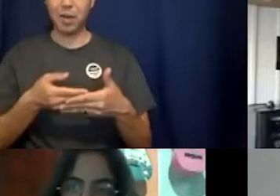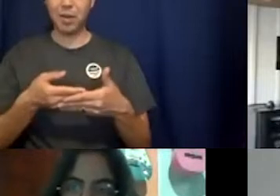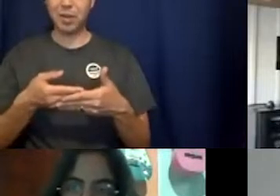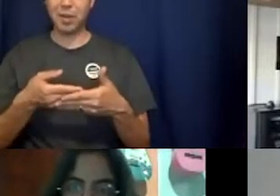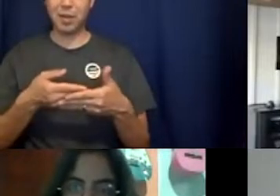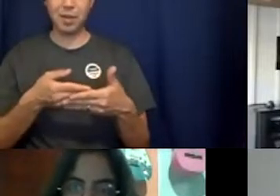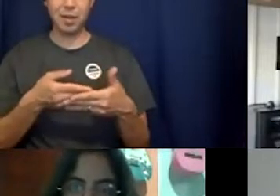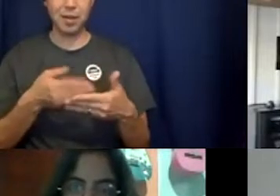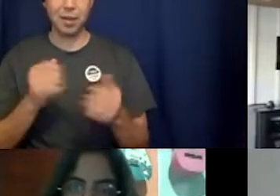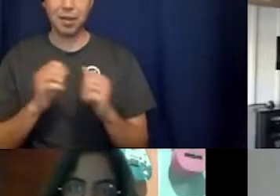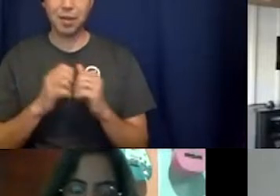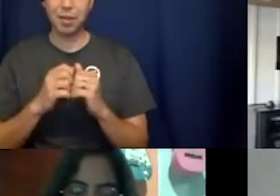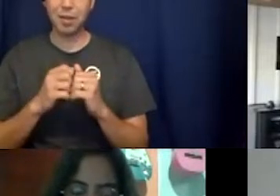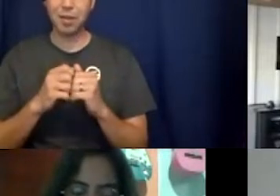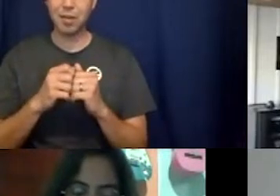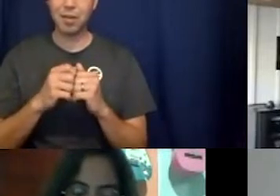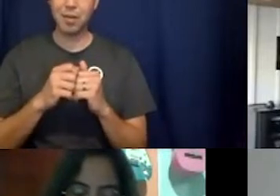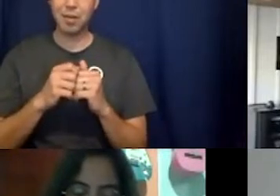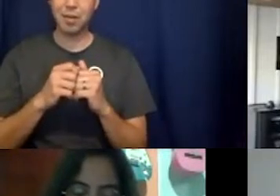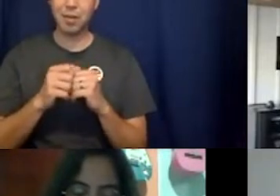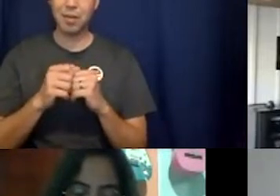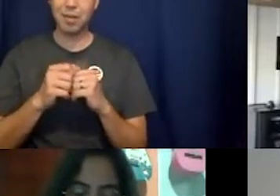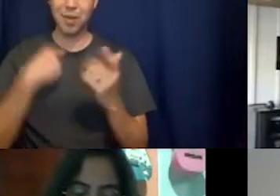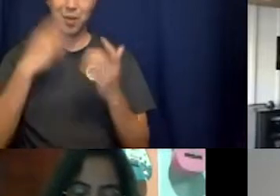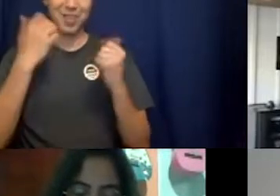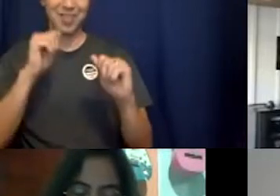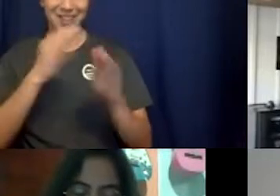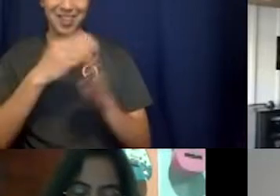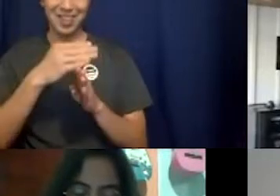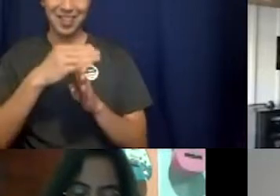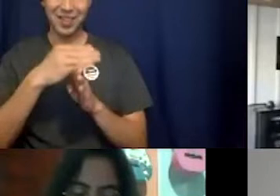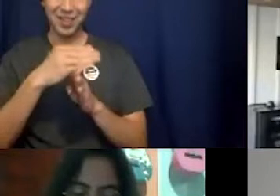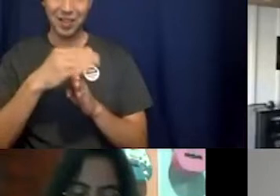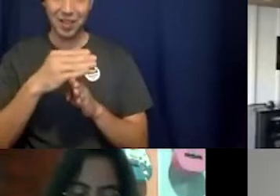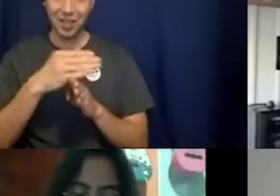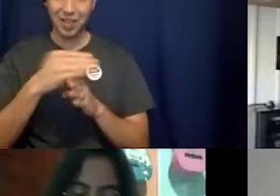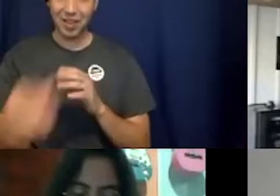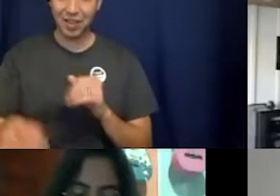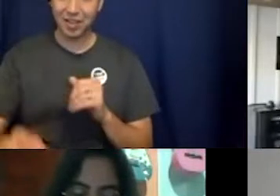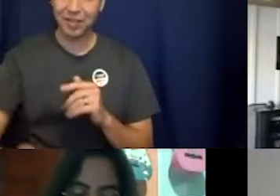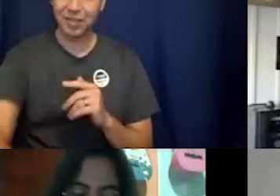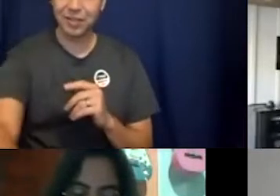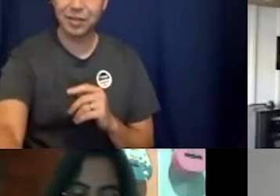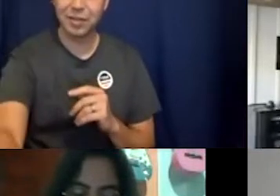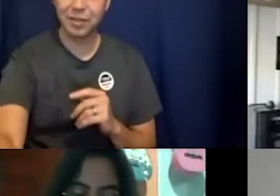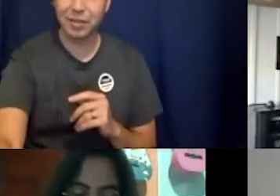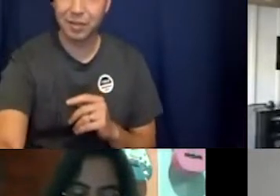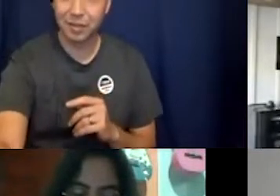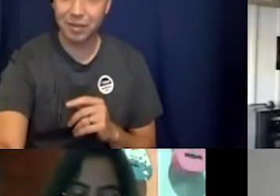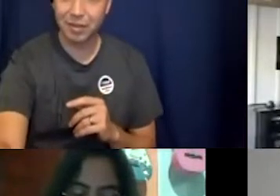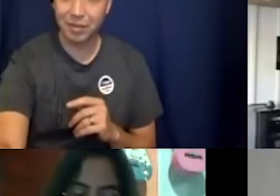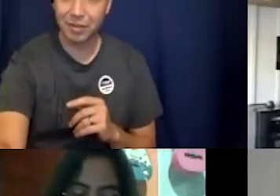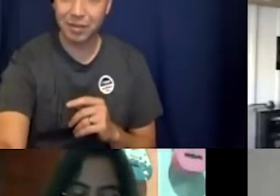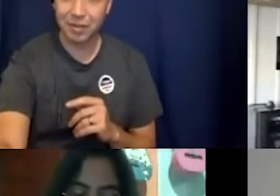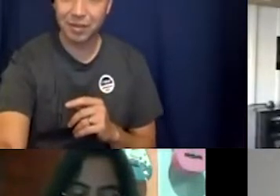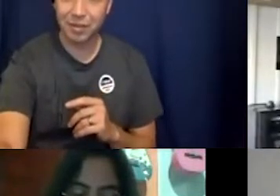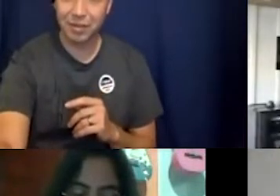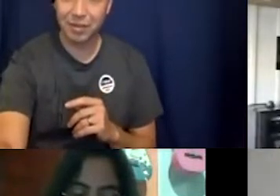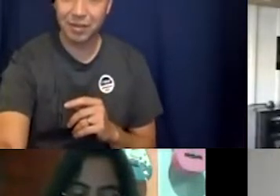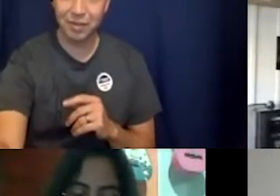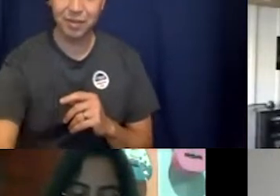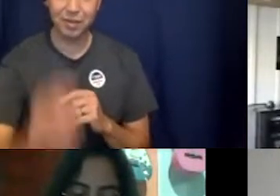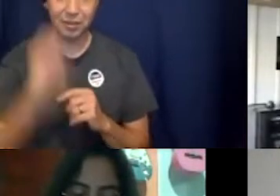share what they have done for this little Gish mini hunt for Halloween with me,